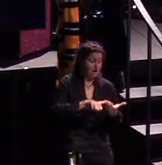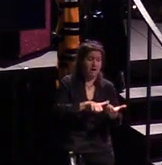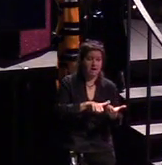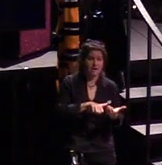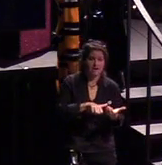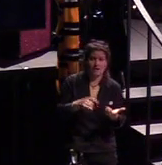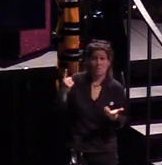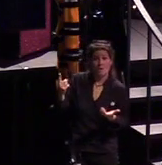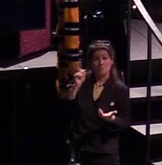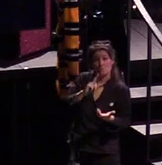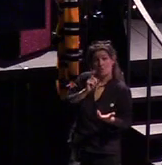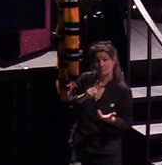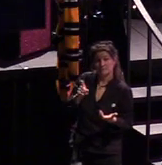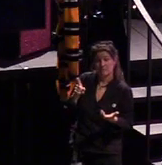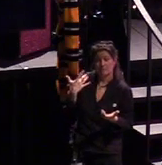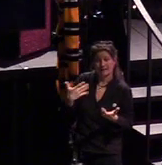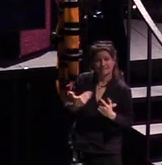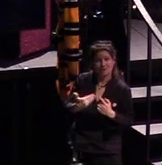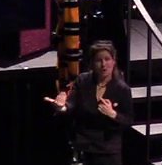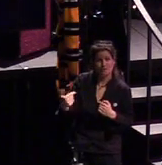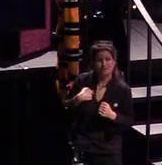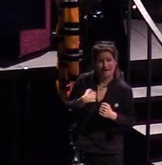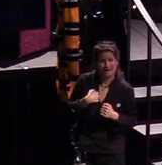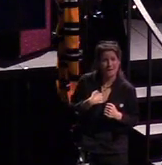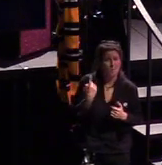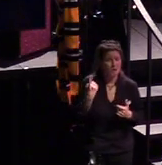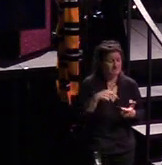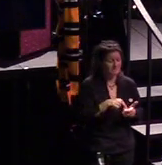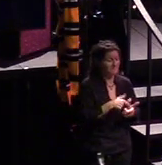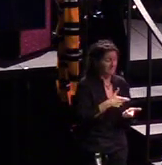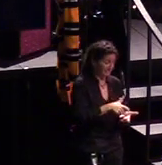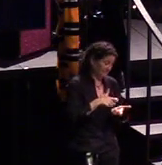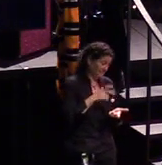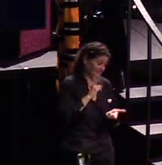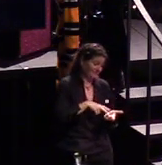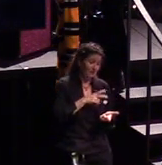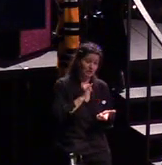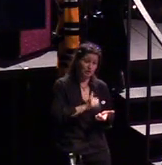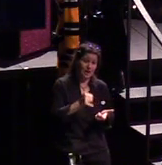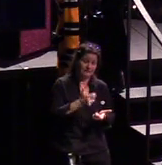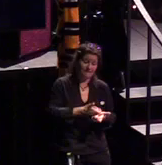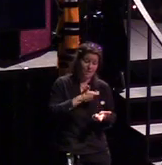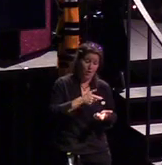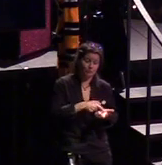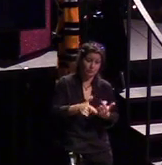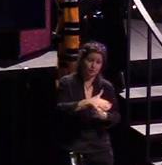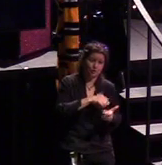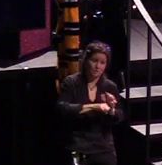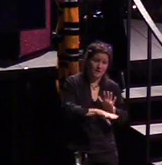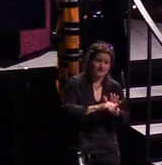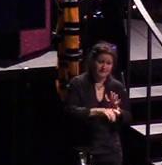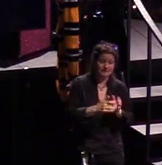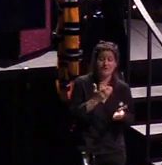one woman has noticed me biscuit biscuit Hedgehog biscuit on a train with